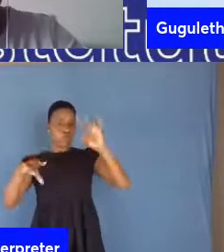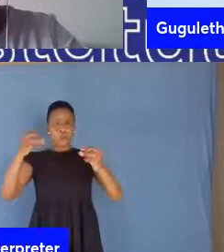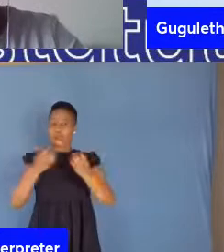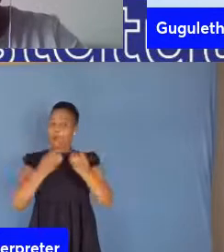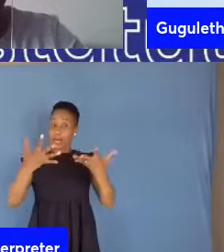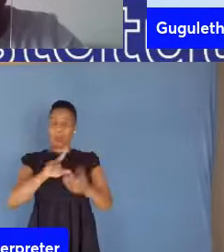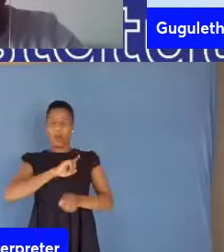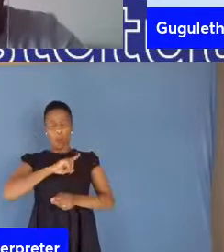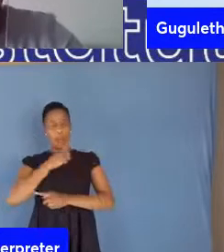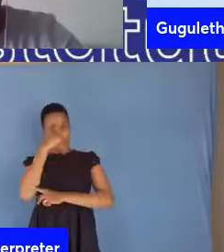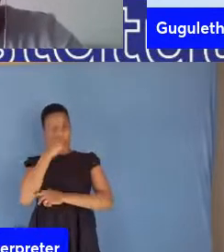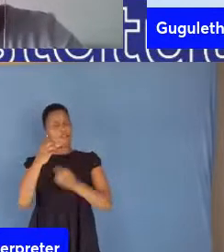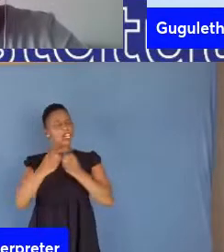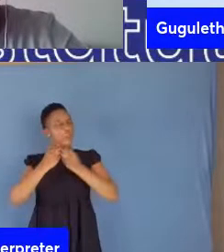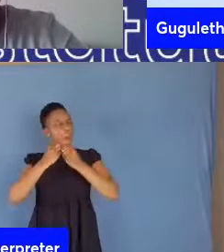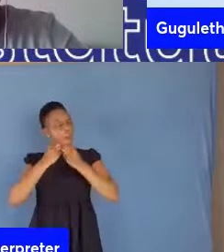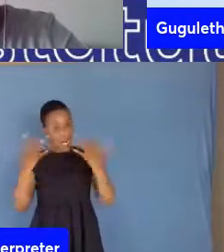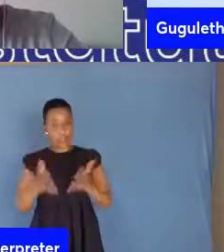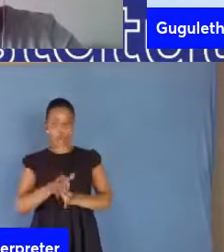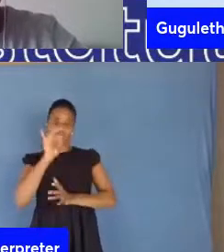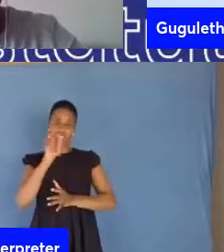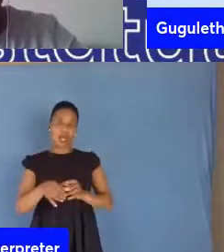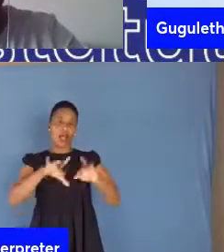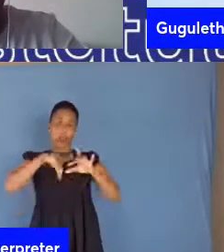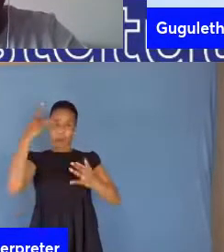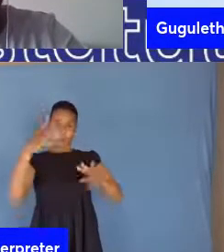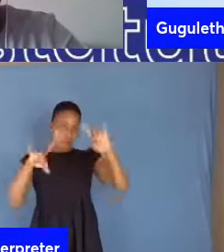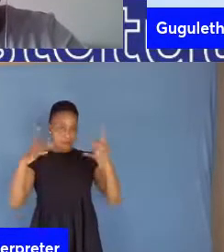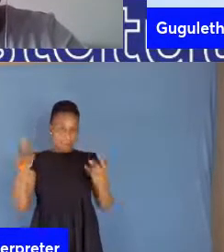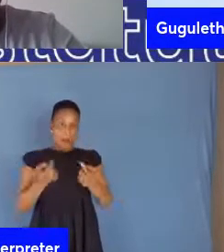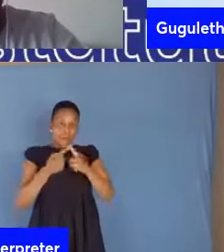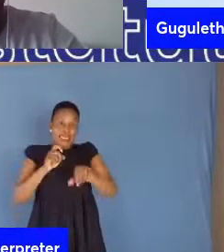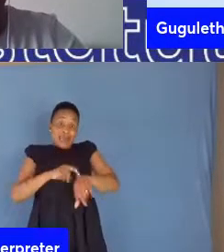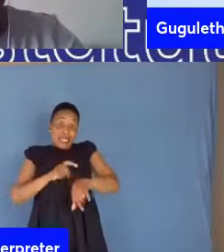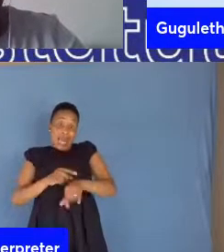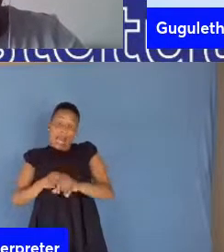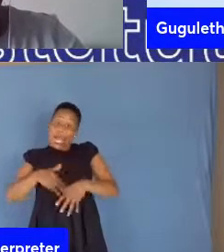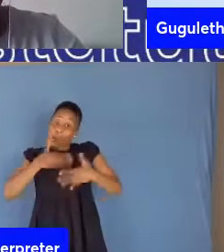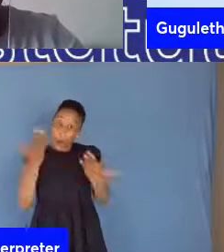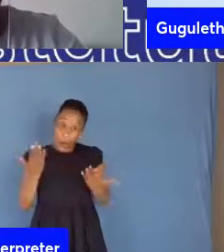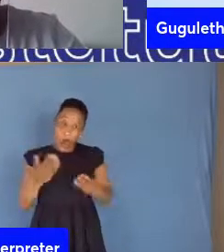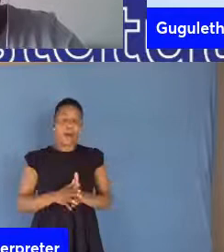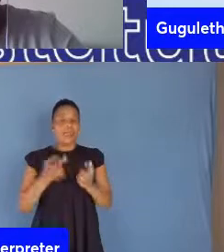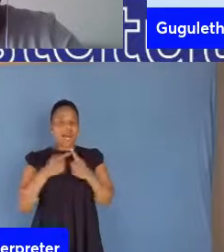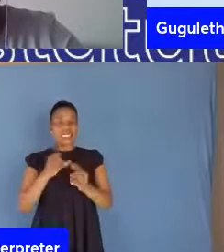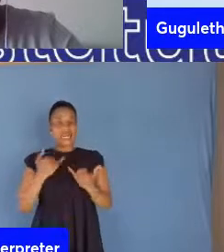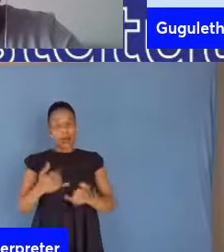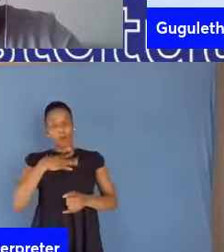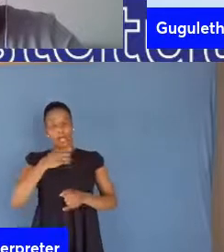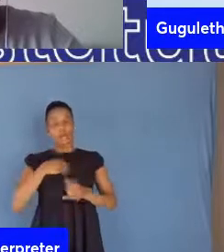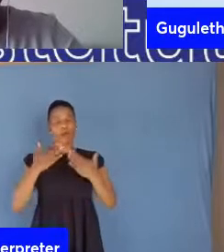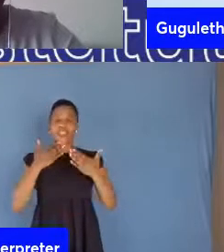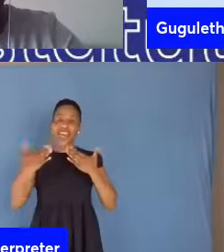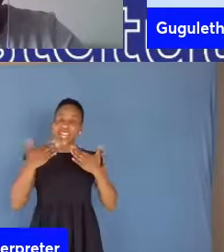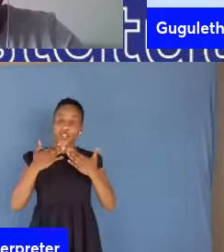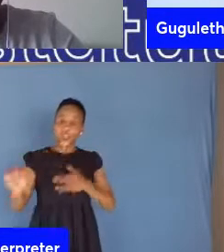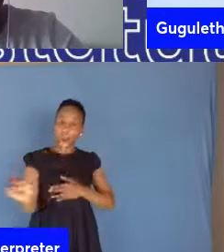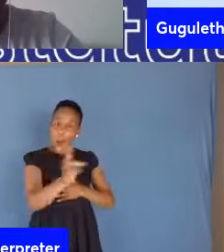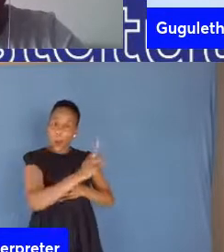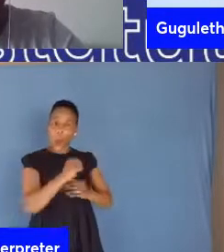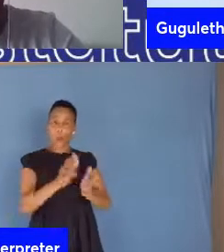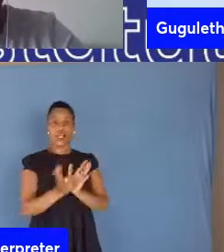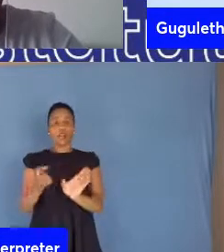to still unpack. Because of time, I'd like to thank you for joining us on